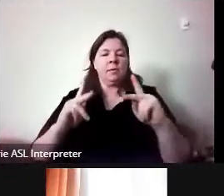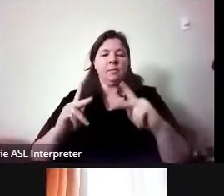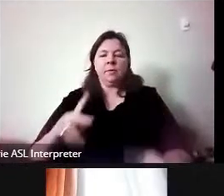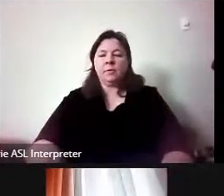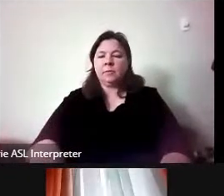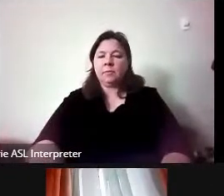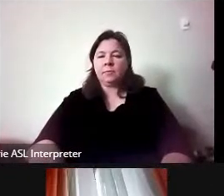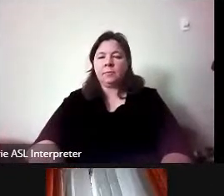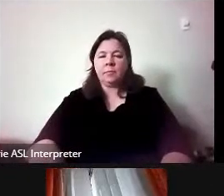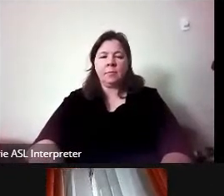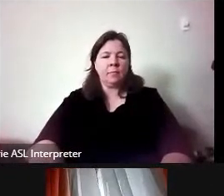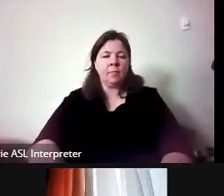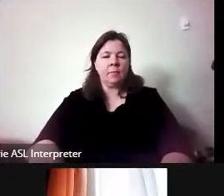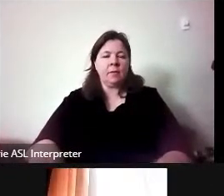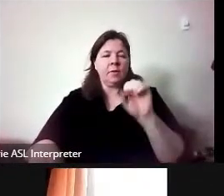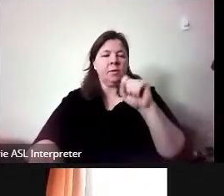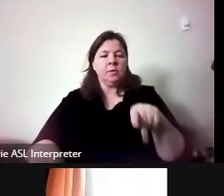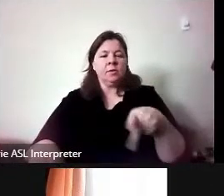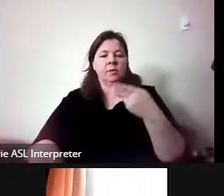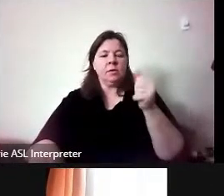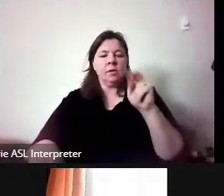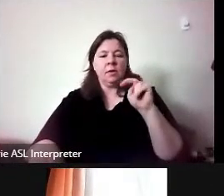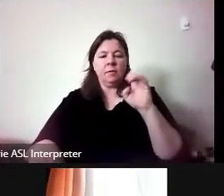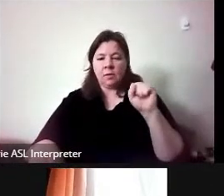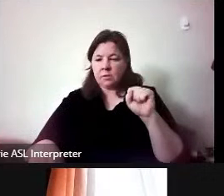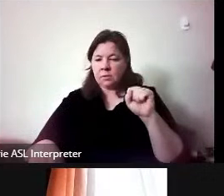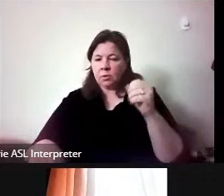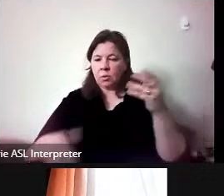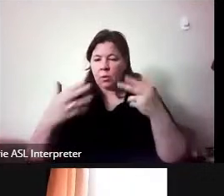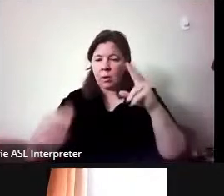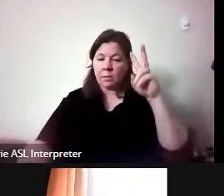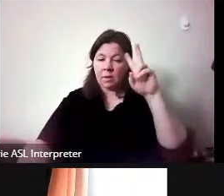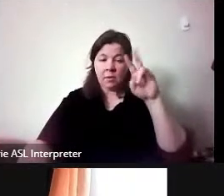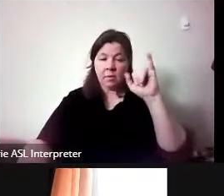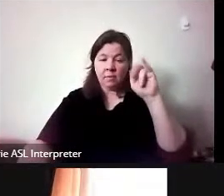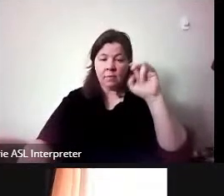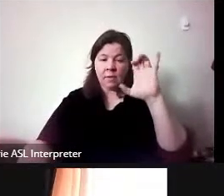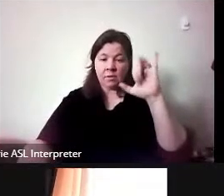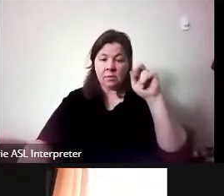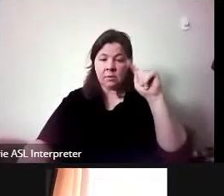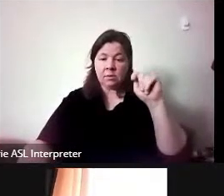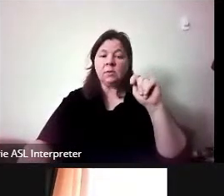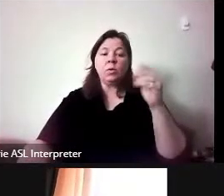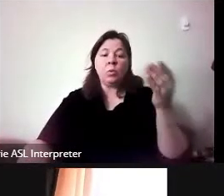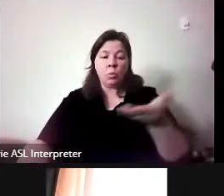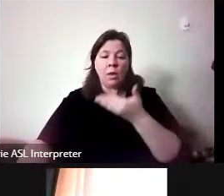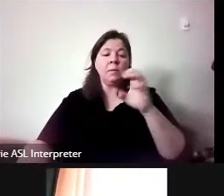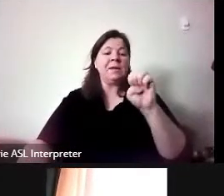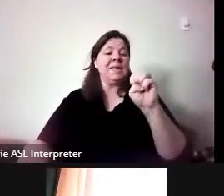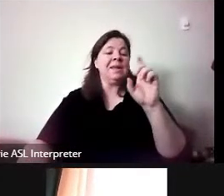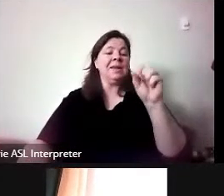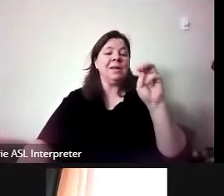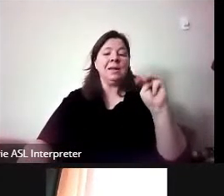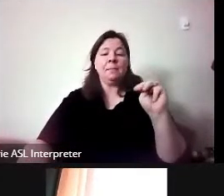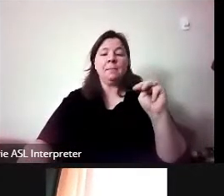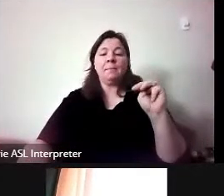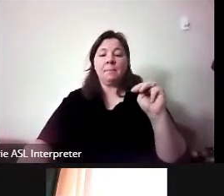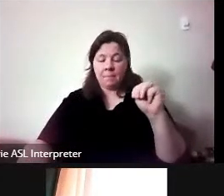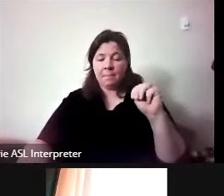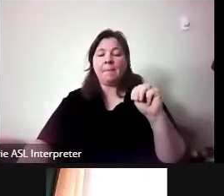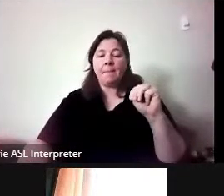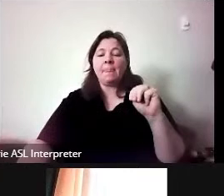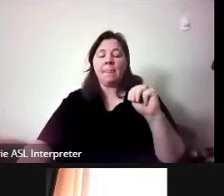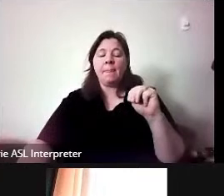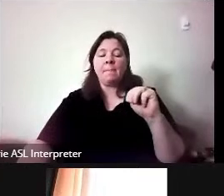Lee Stevens, welcome to you. SS Hussein, welcome to you. And Vincent, welcome to you. Joe and Edom. Francina, welcome to